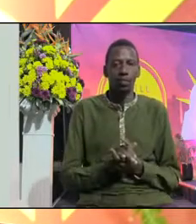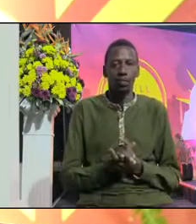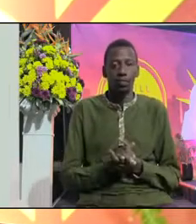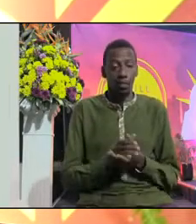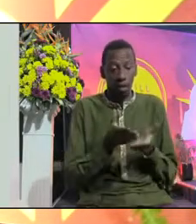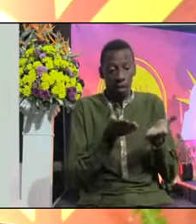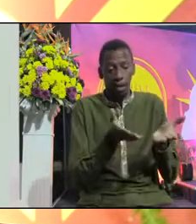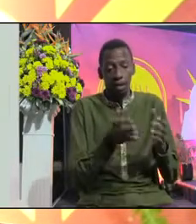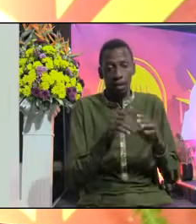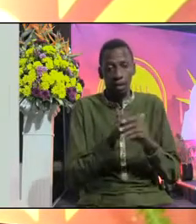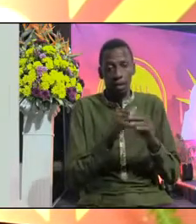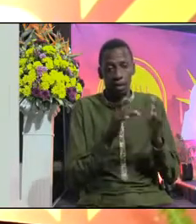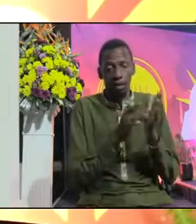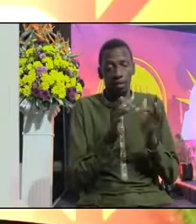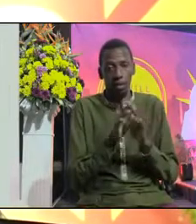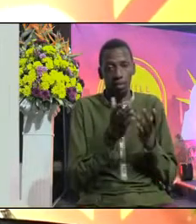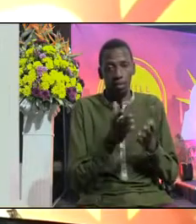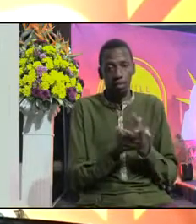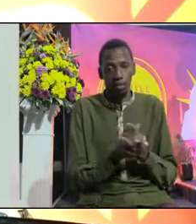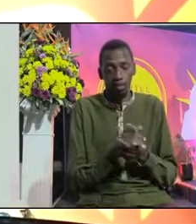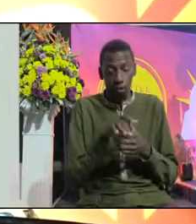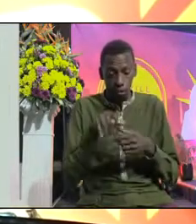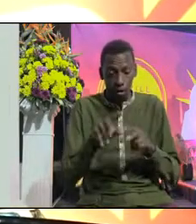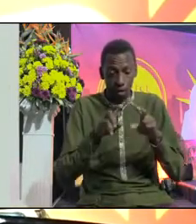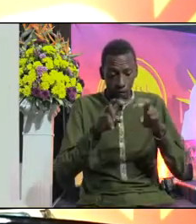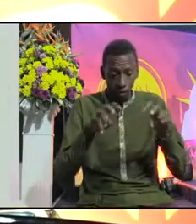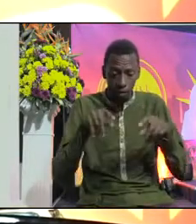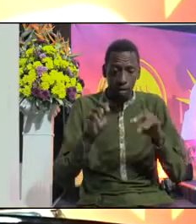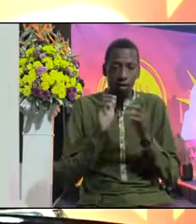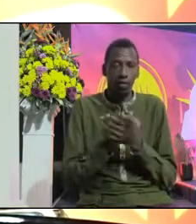It's in the book. Take a look.